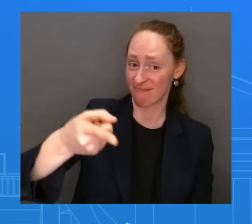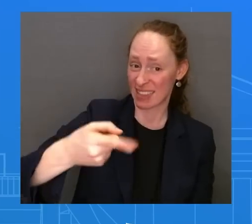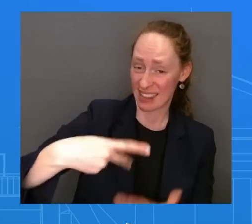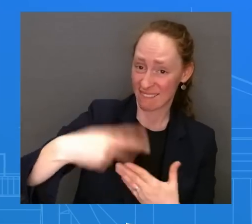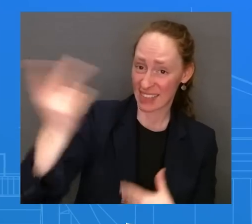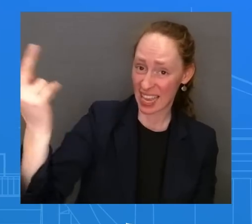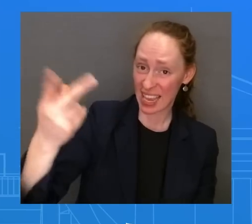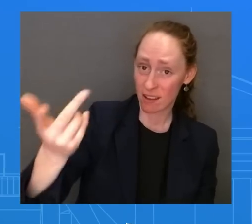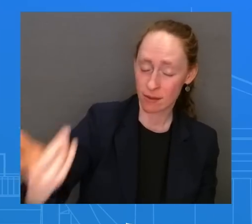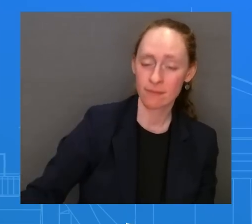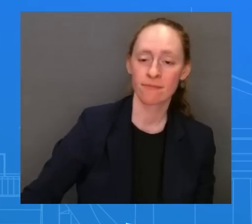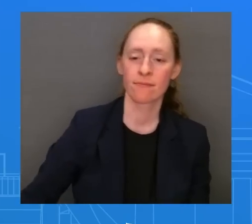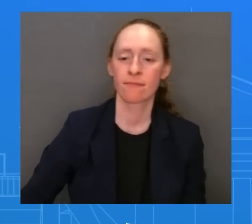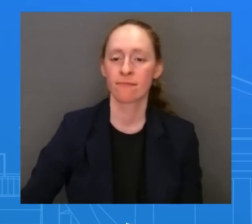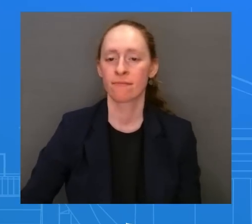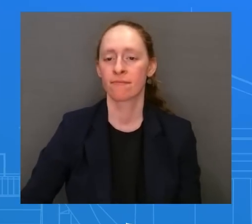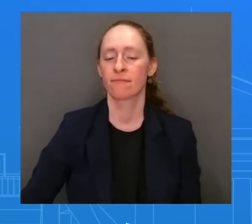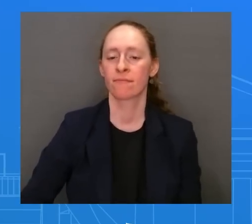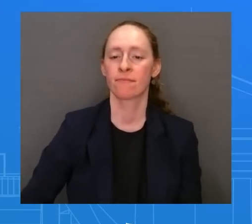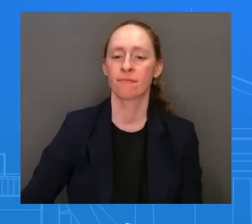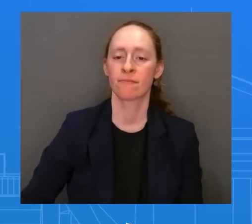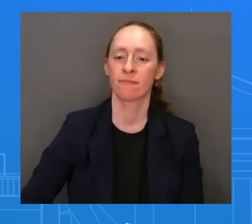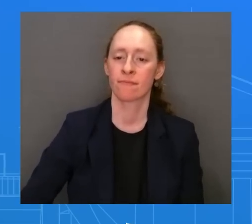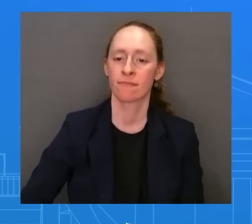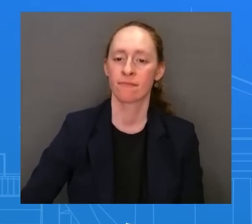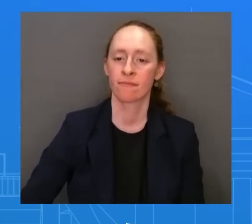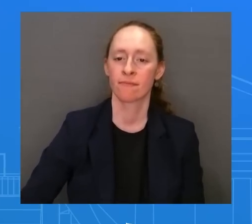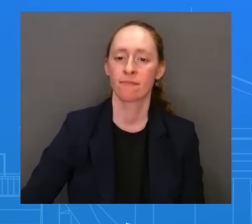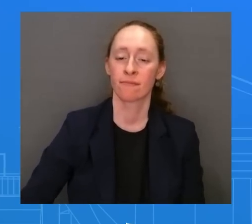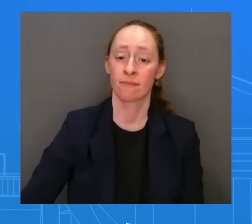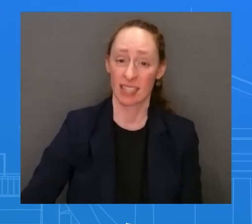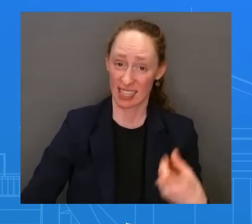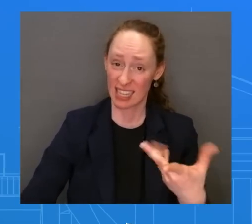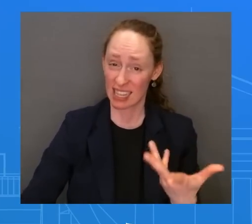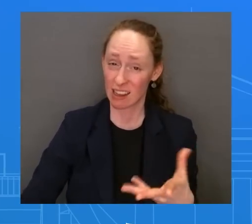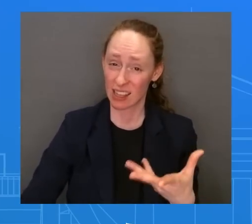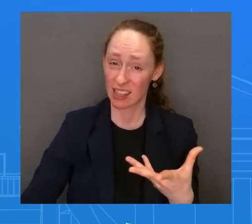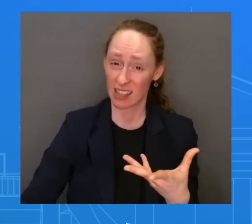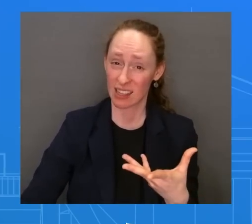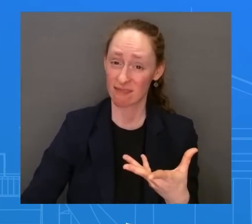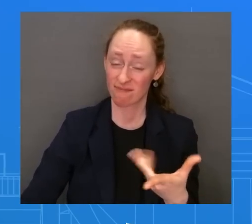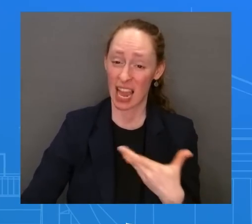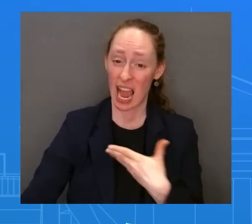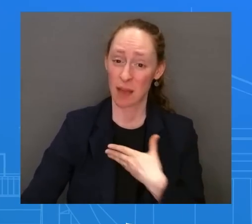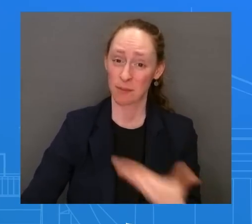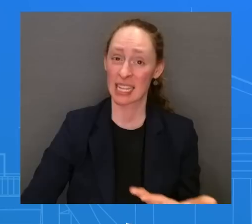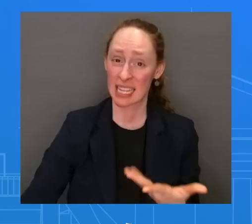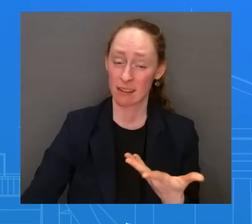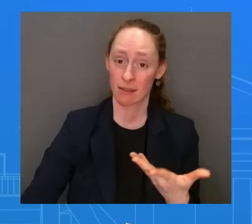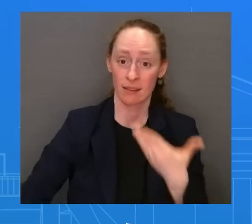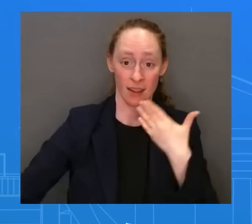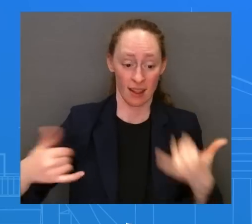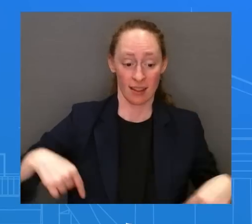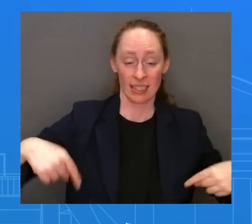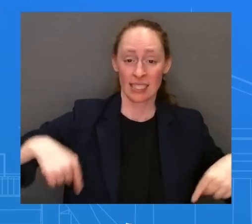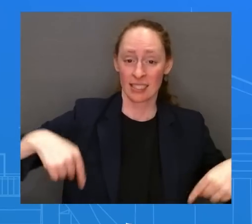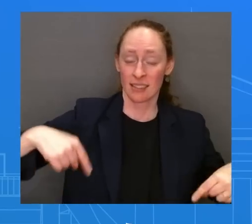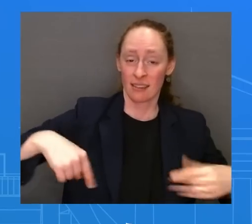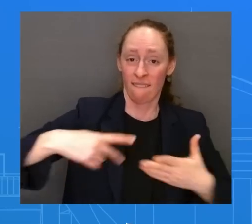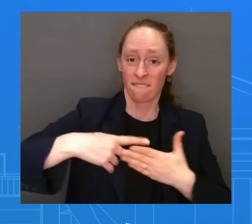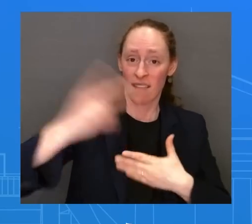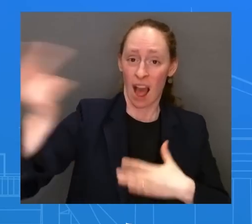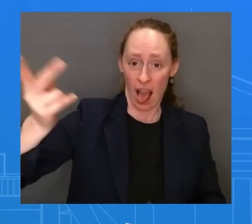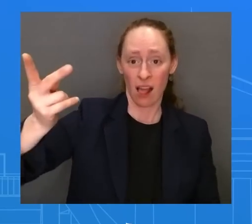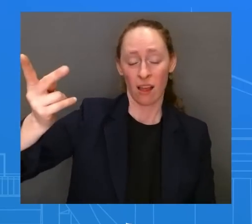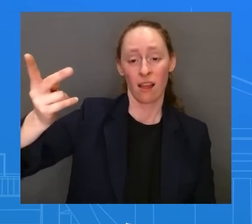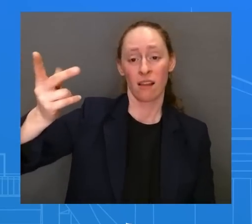essentially without calling it as such an intelligence failure in this case do we know why the intelligence communities got it